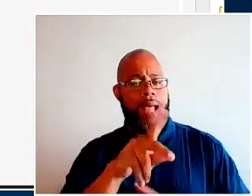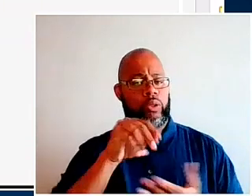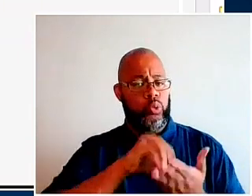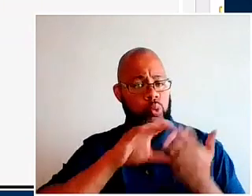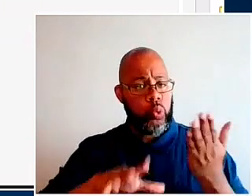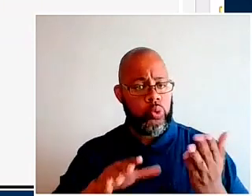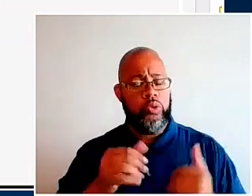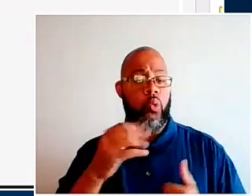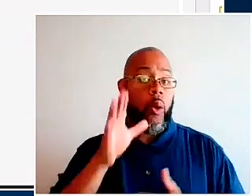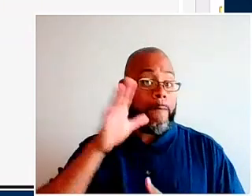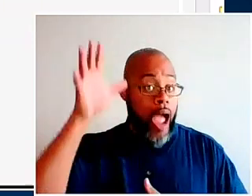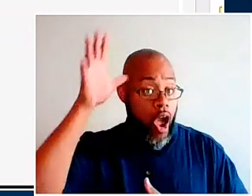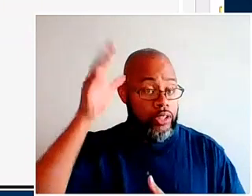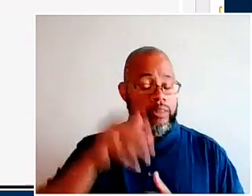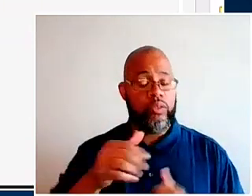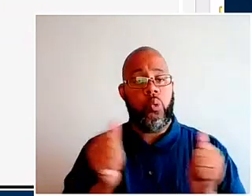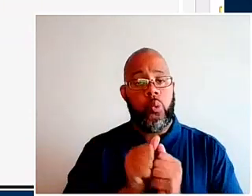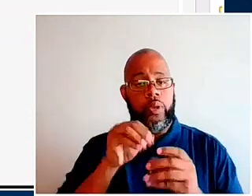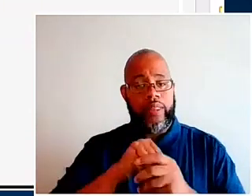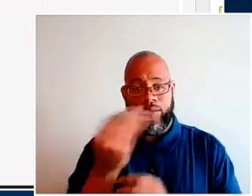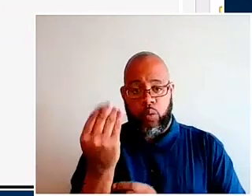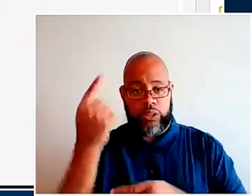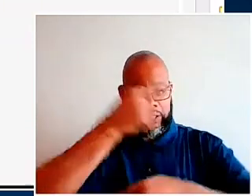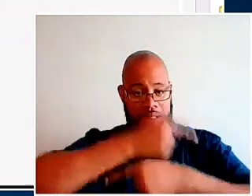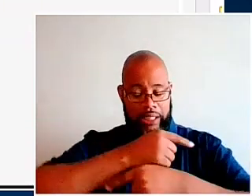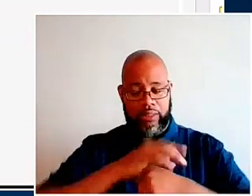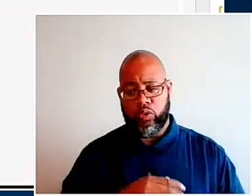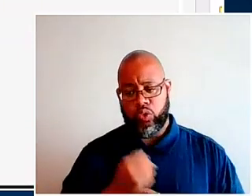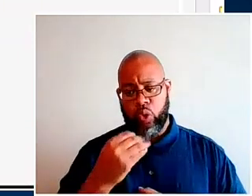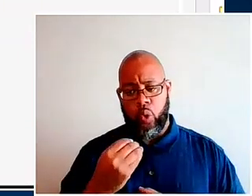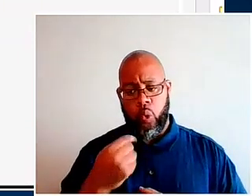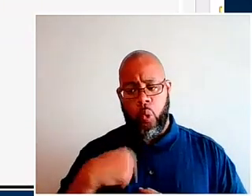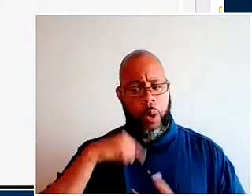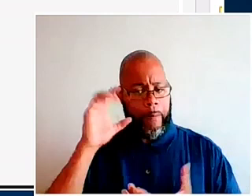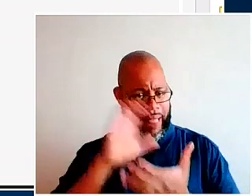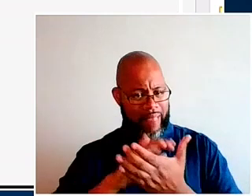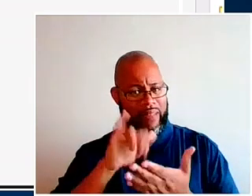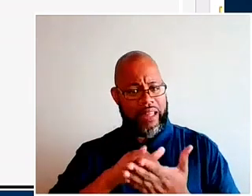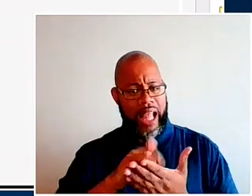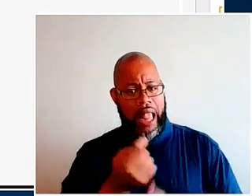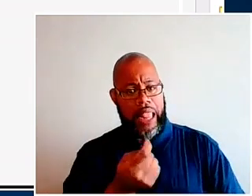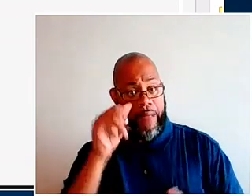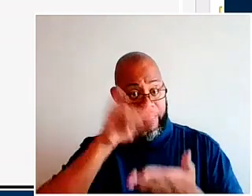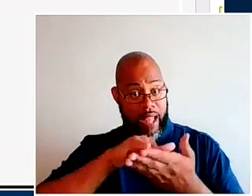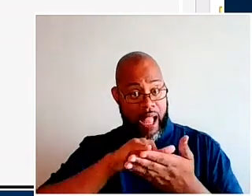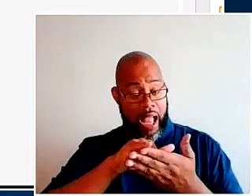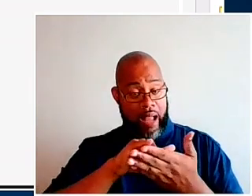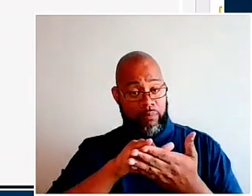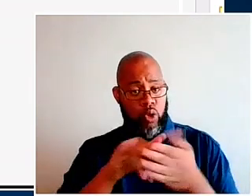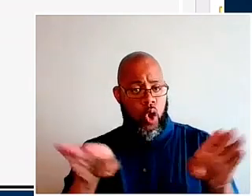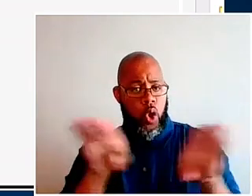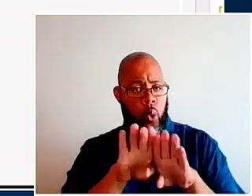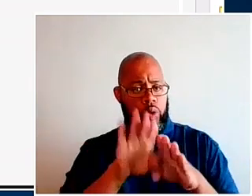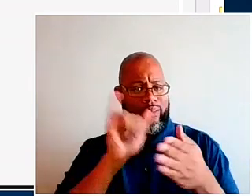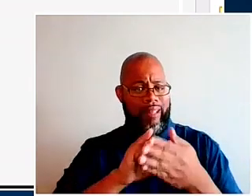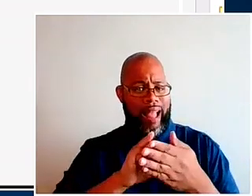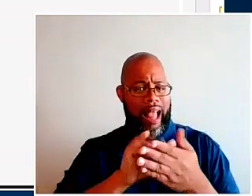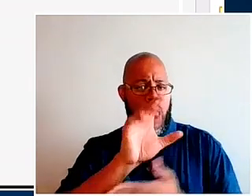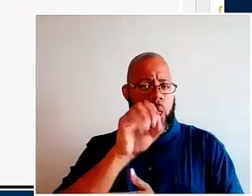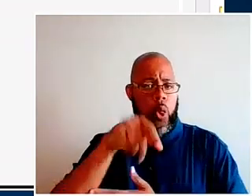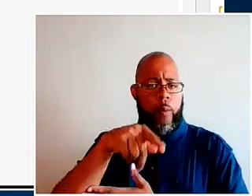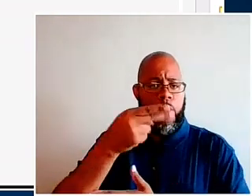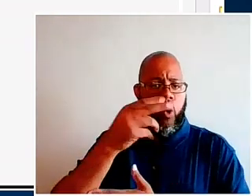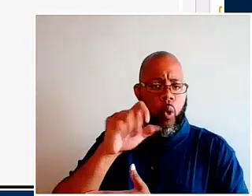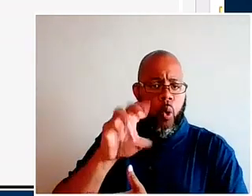parent within 14 days. So we believe that eliminating this closes that loophole and makes certain